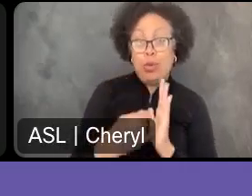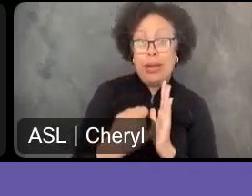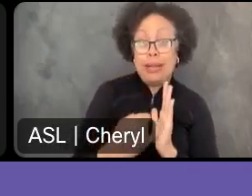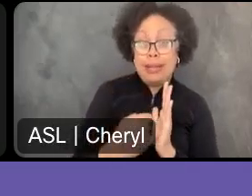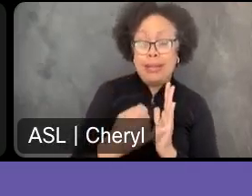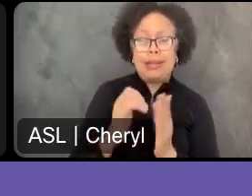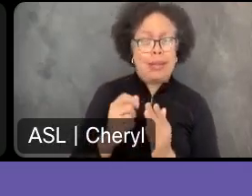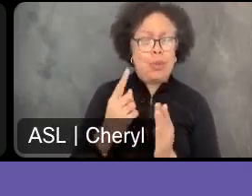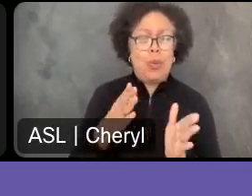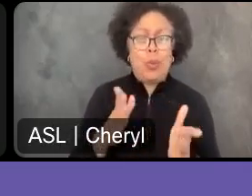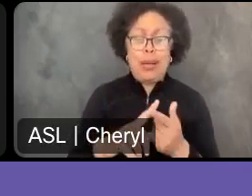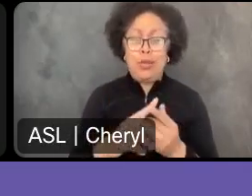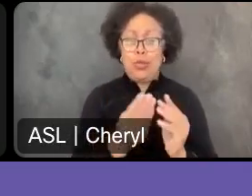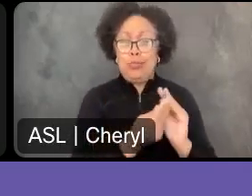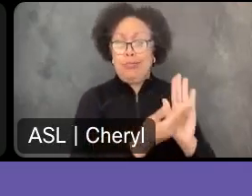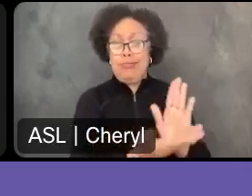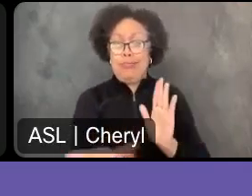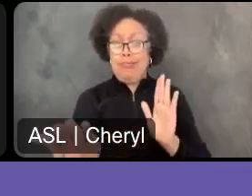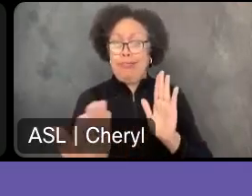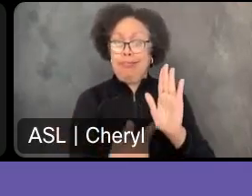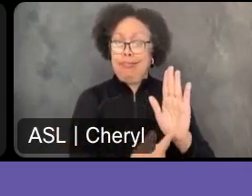one way of sharing it.